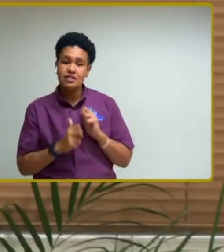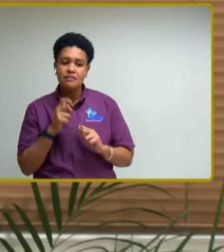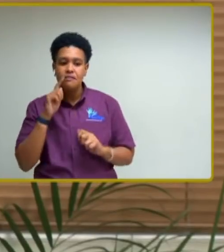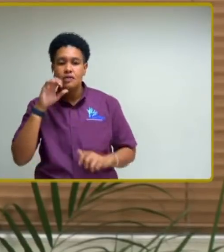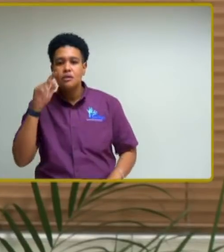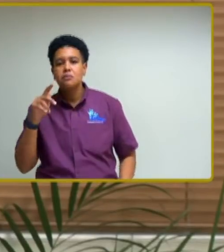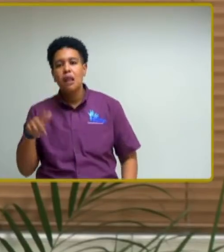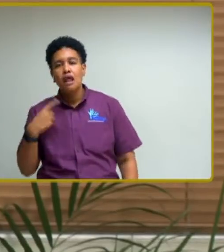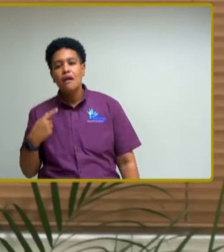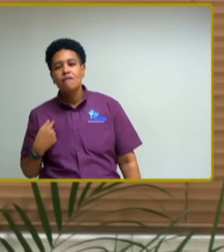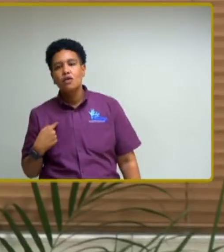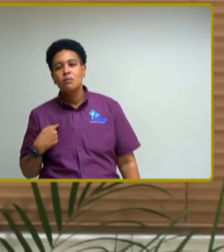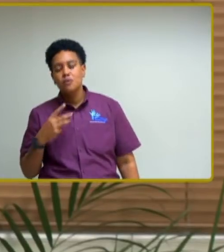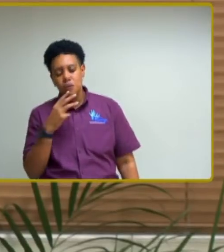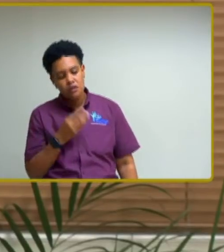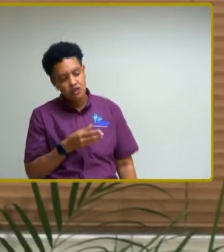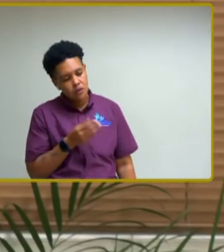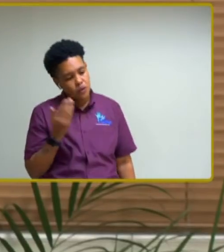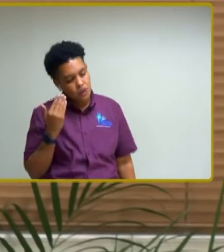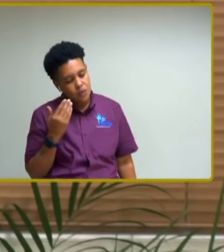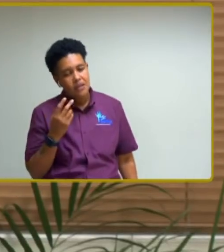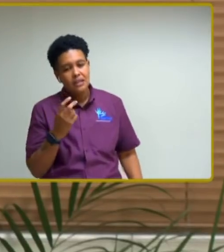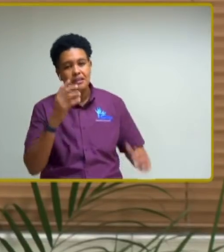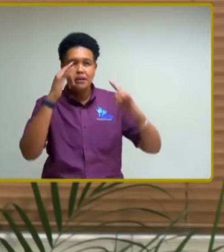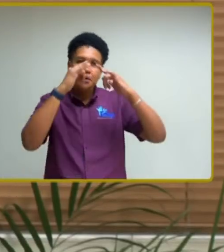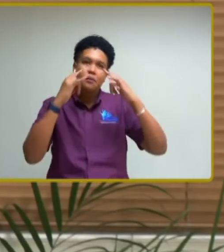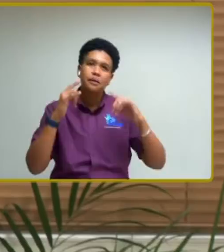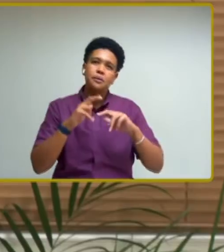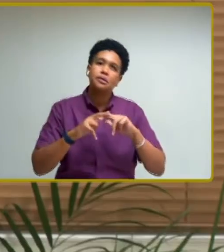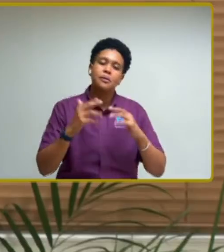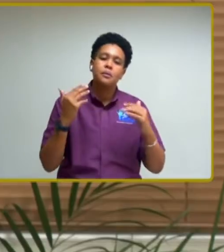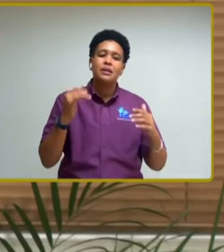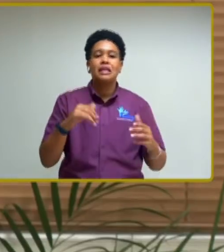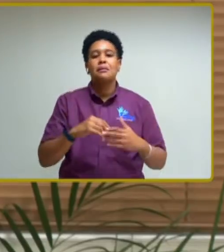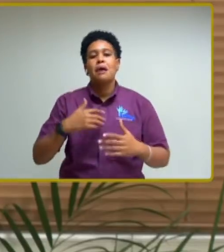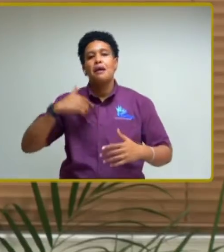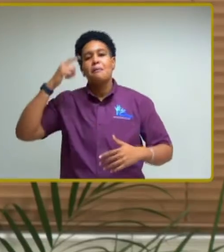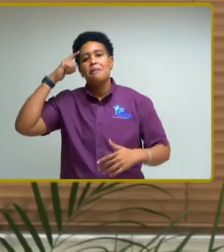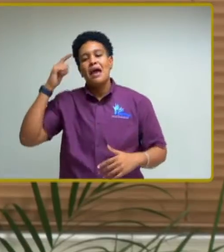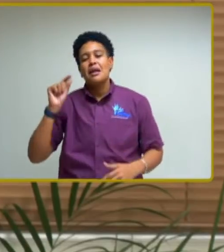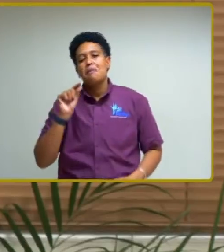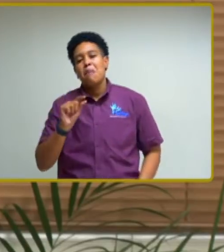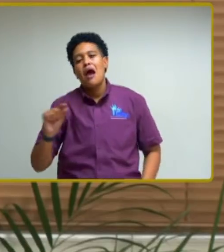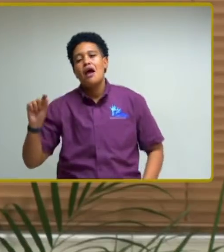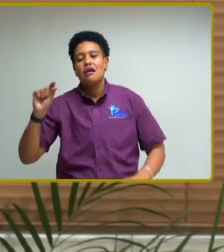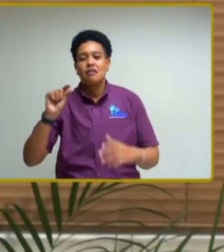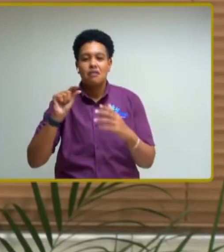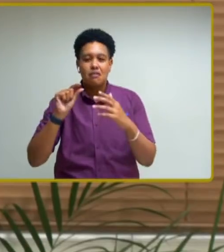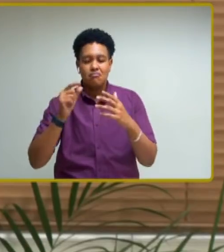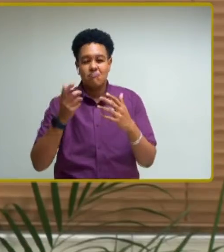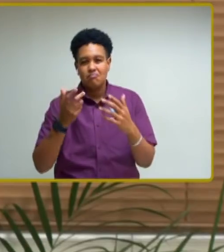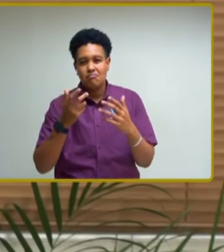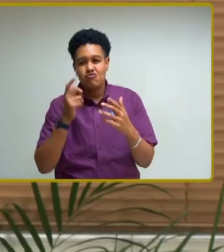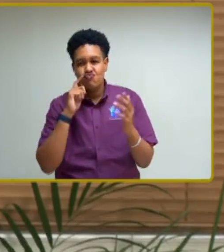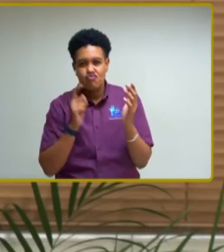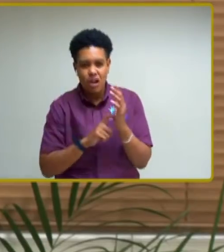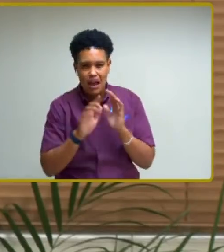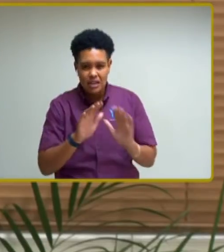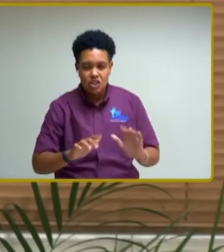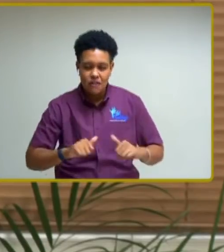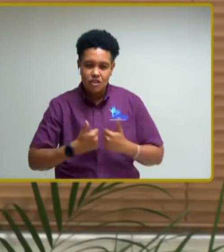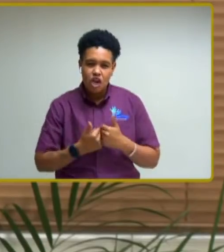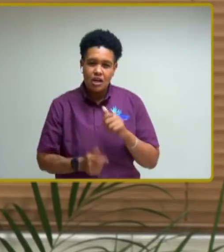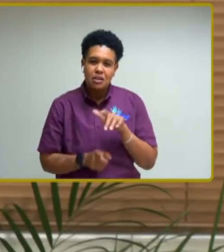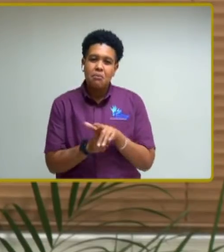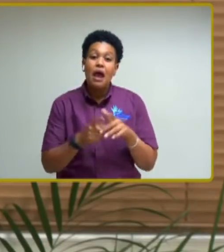them. But that is, to my mind, minor points or minor recognition of